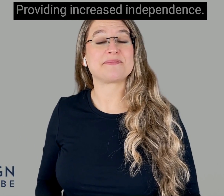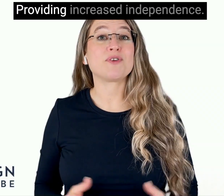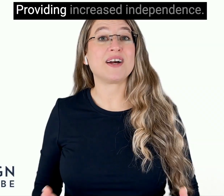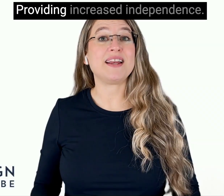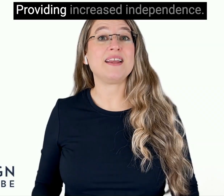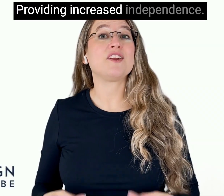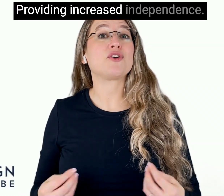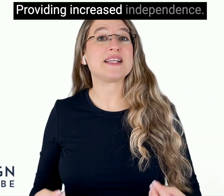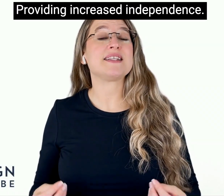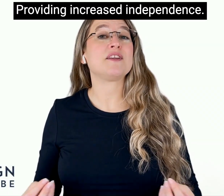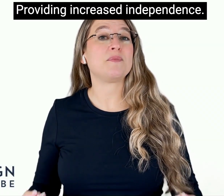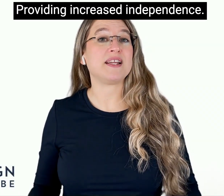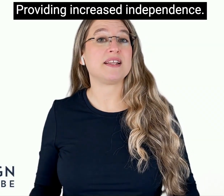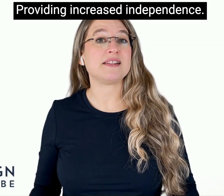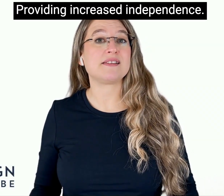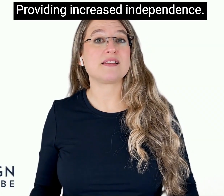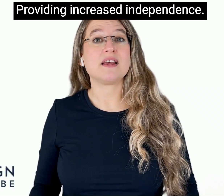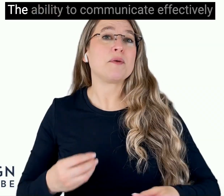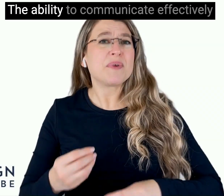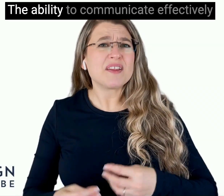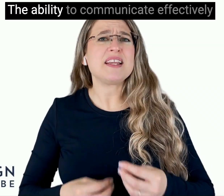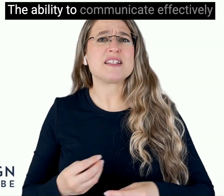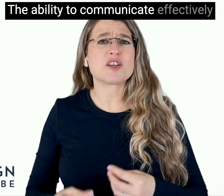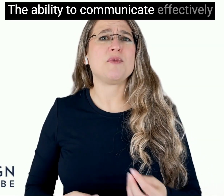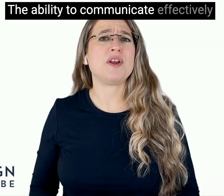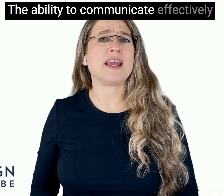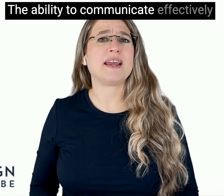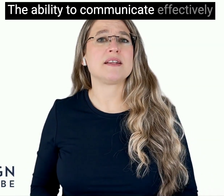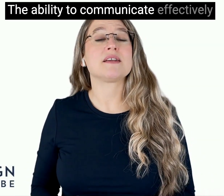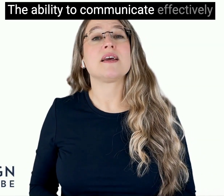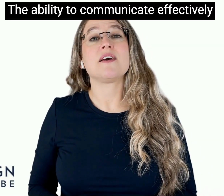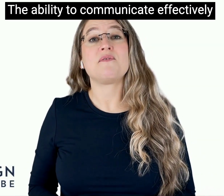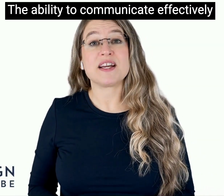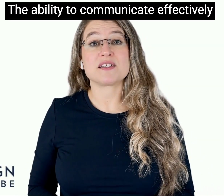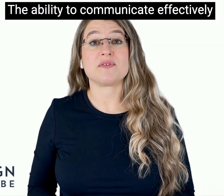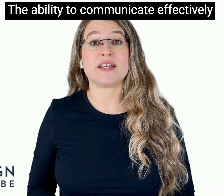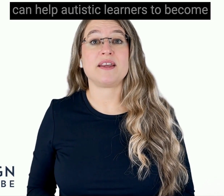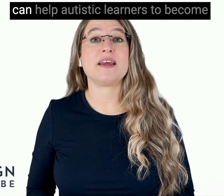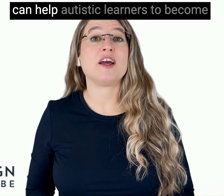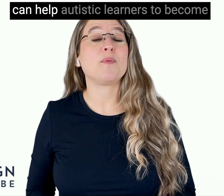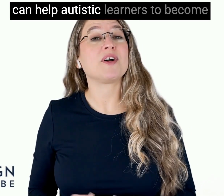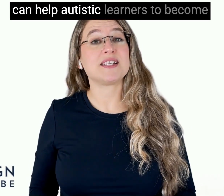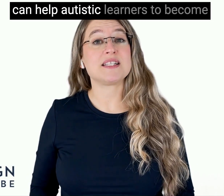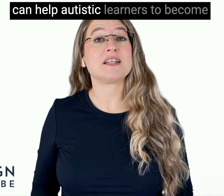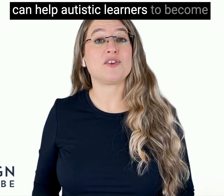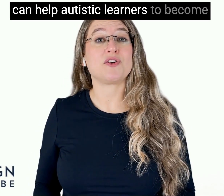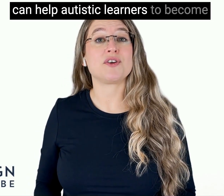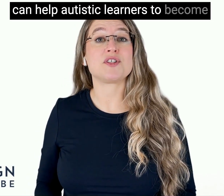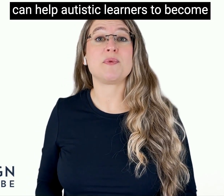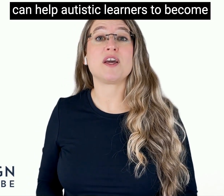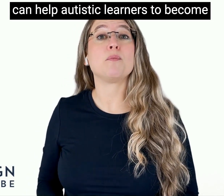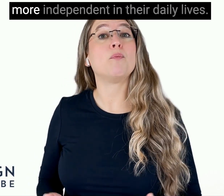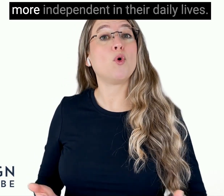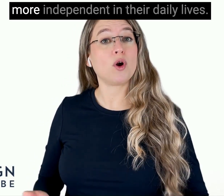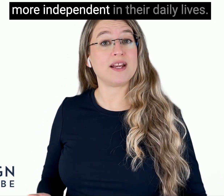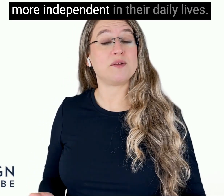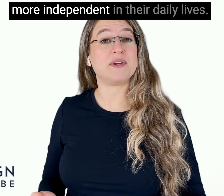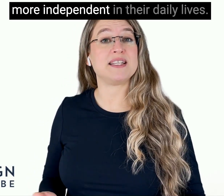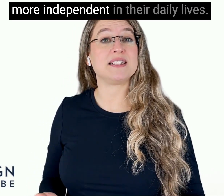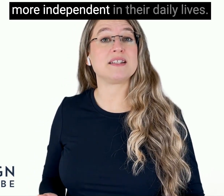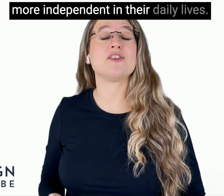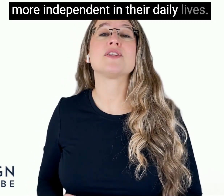interactions. Providing increased independence. The ability to communicate effectively can help autistic learners to become